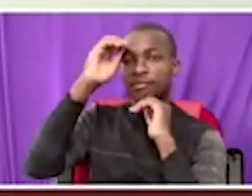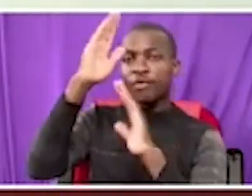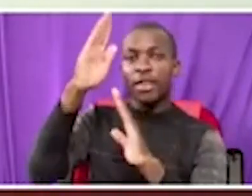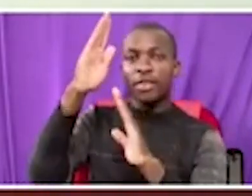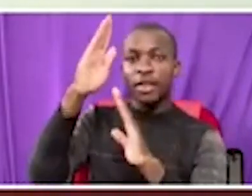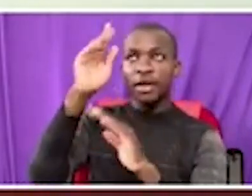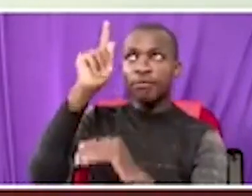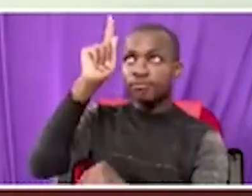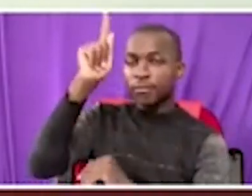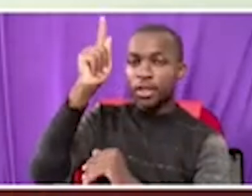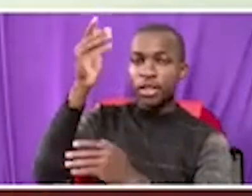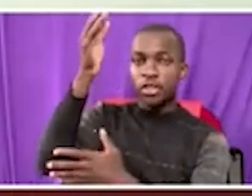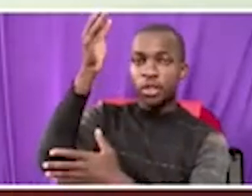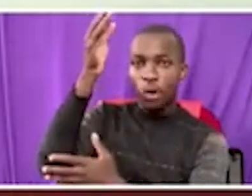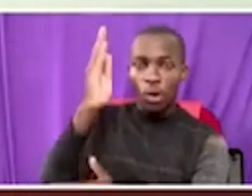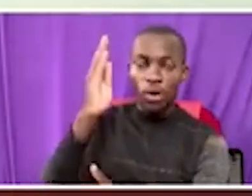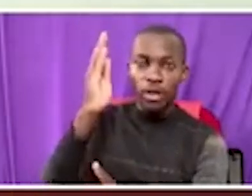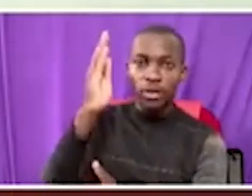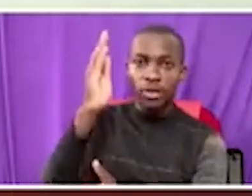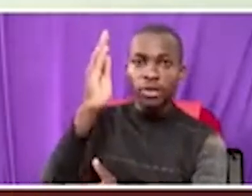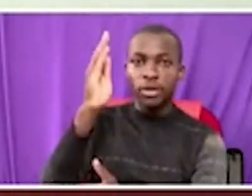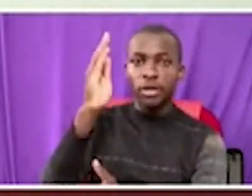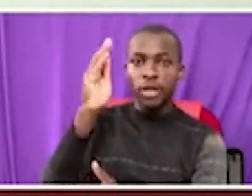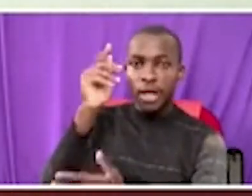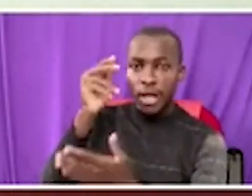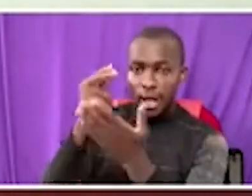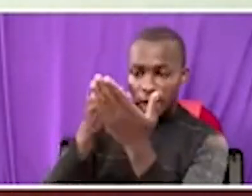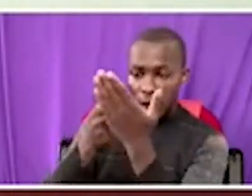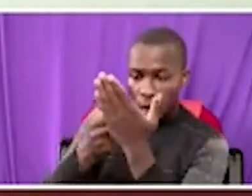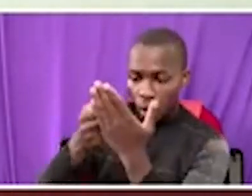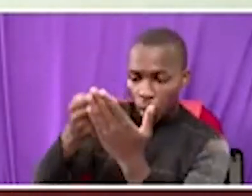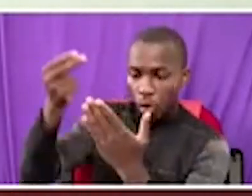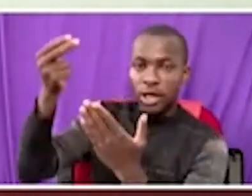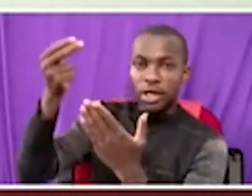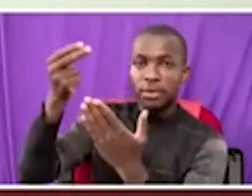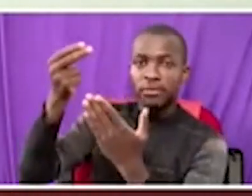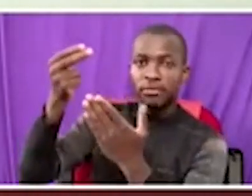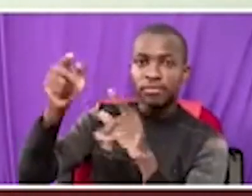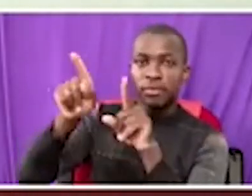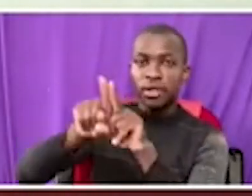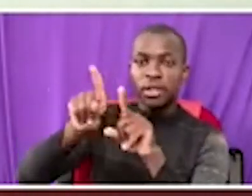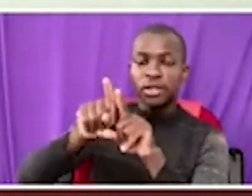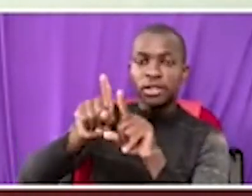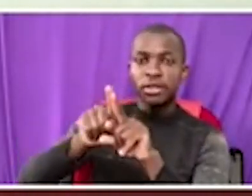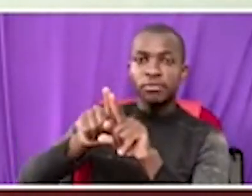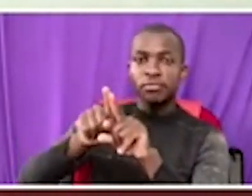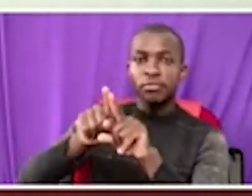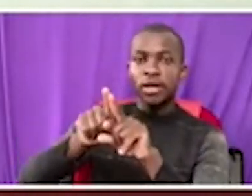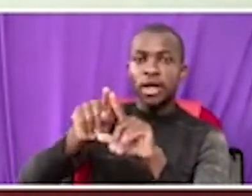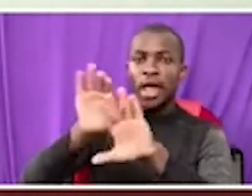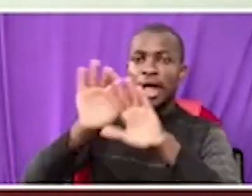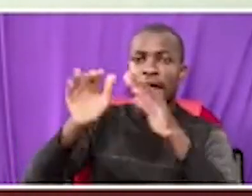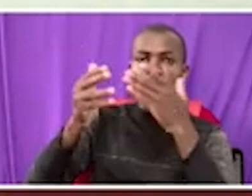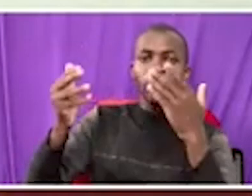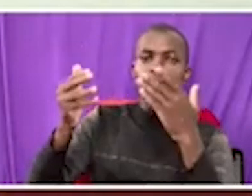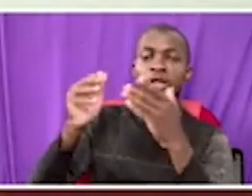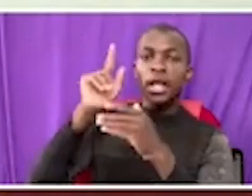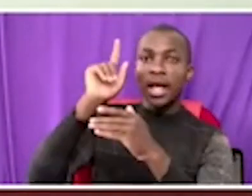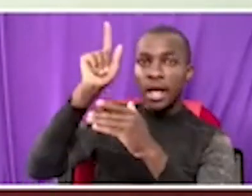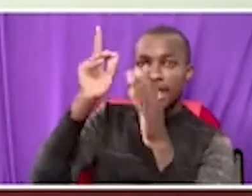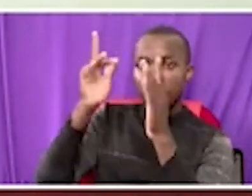is God. He is holy. He is Emmanuel. He is